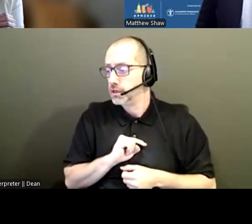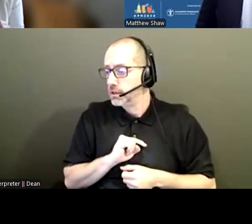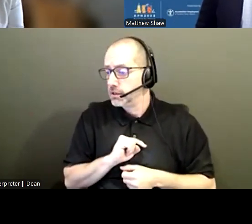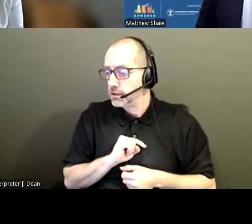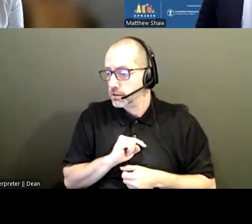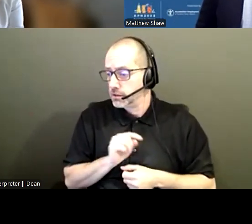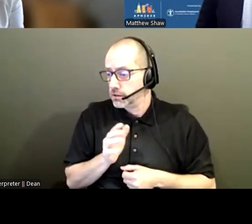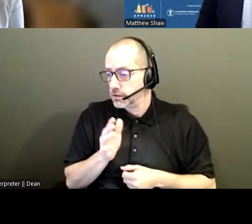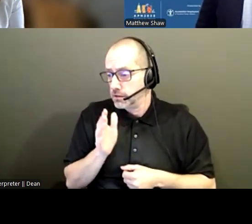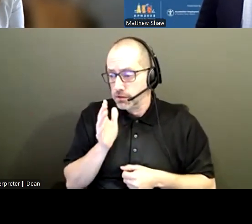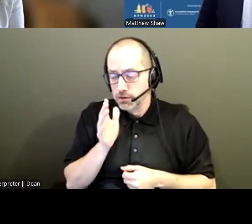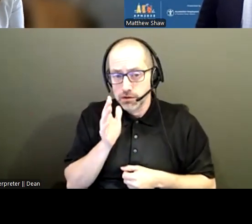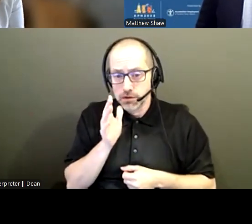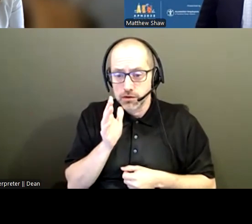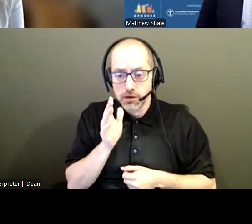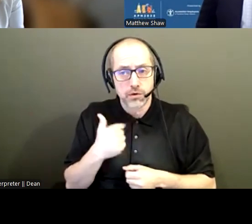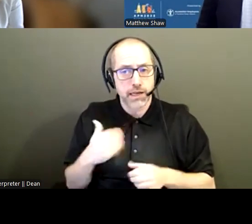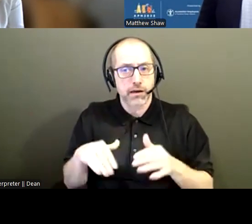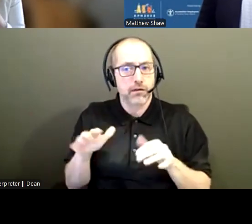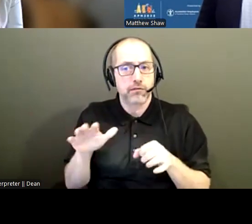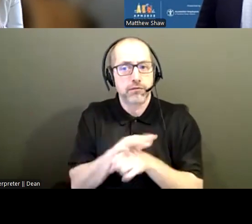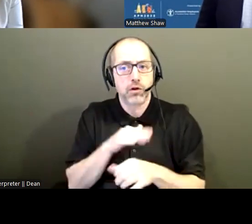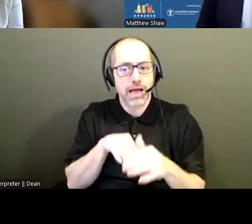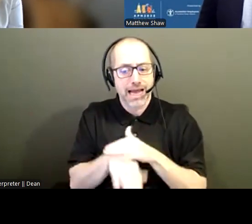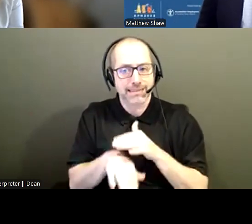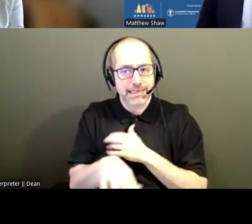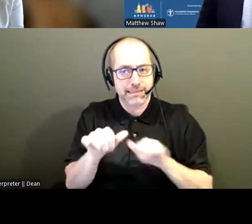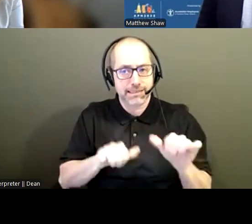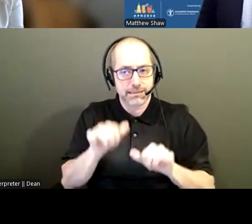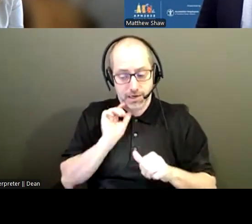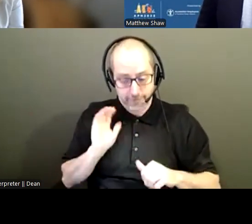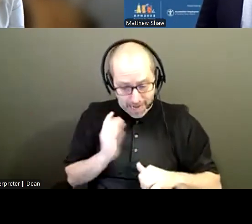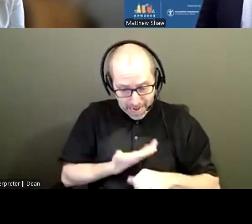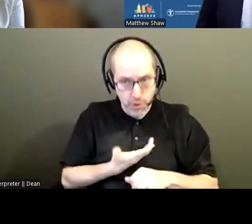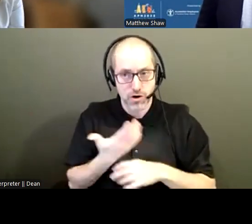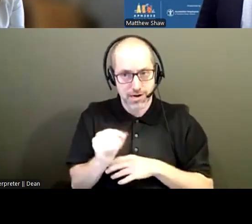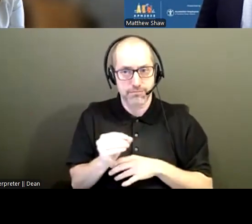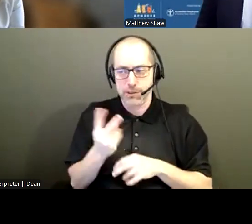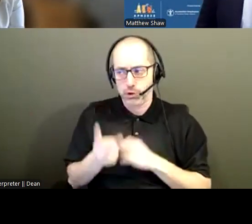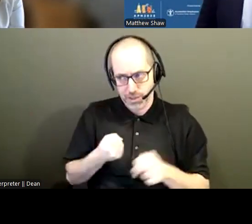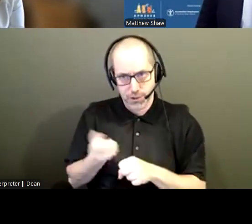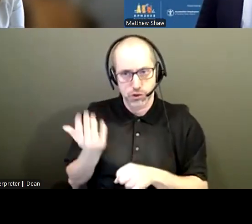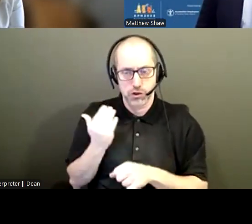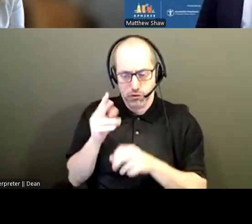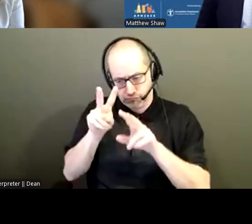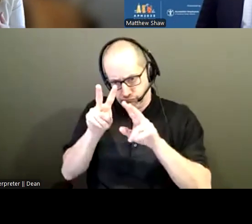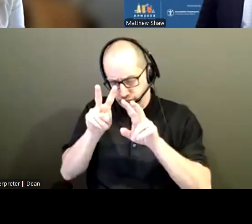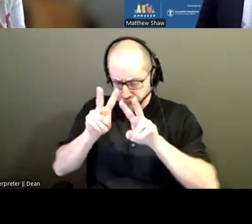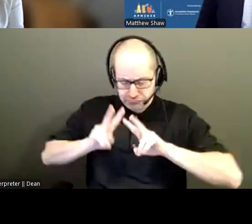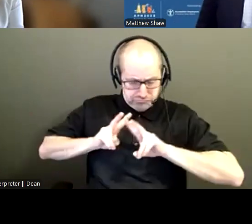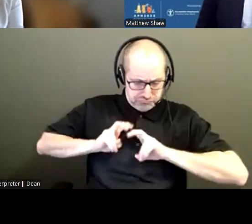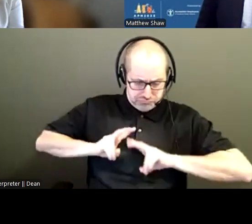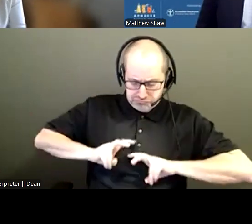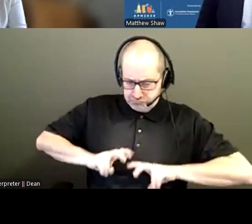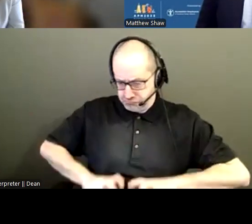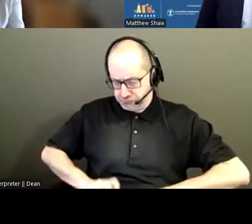we did a full accessibility assessment of ourselves 2 years ago, and our